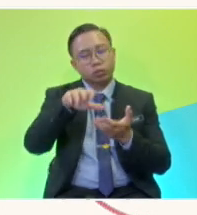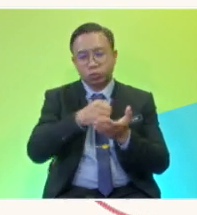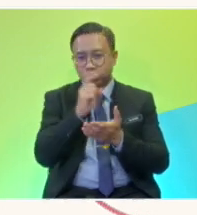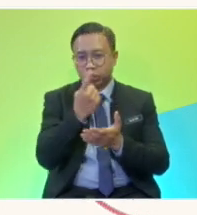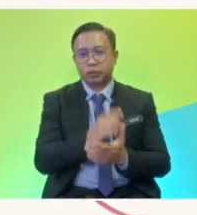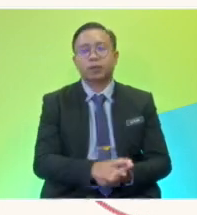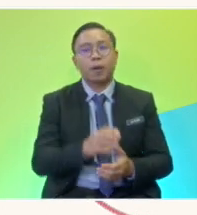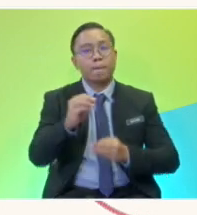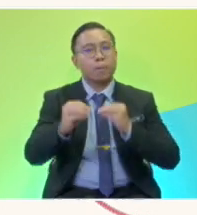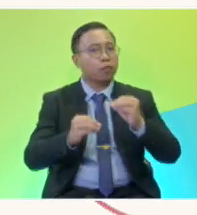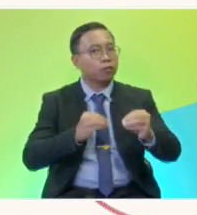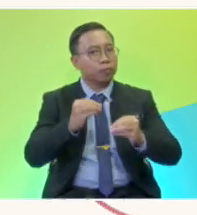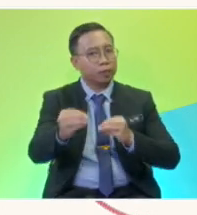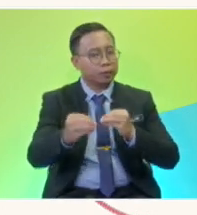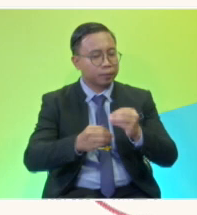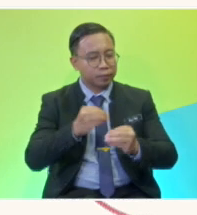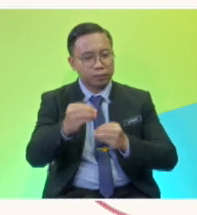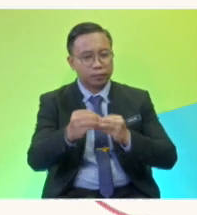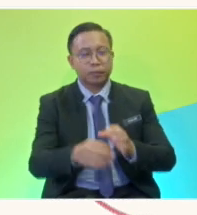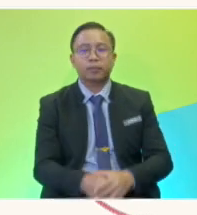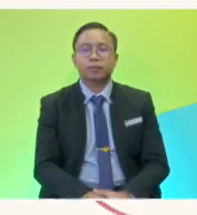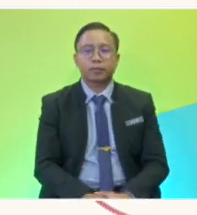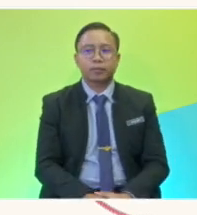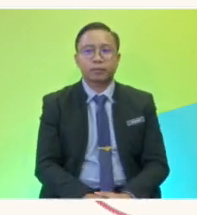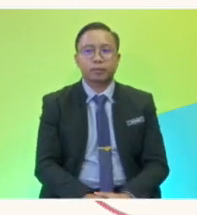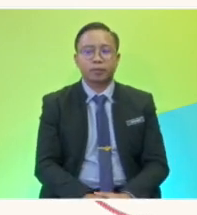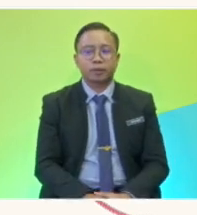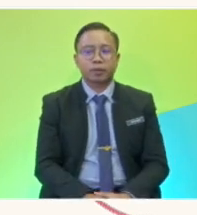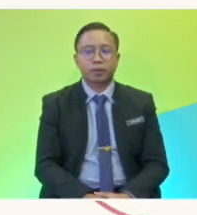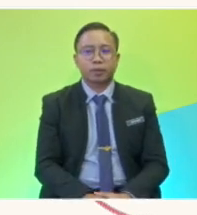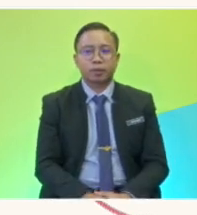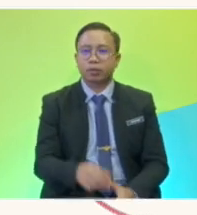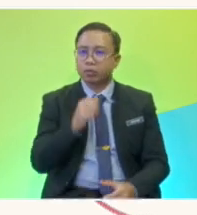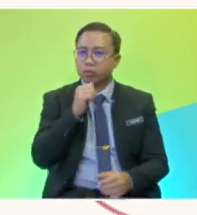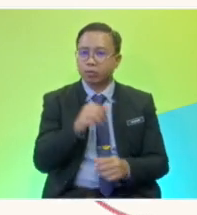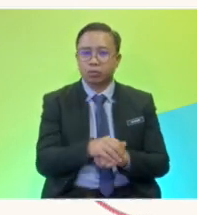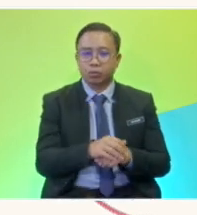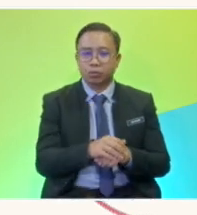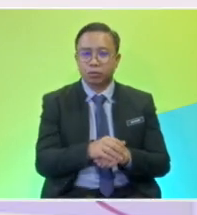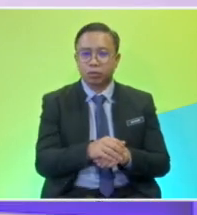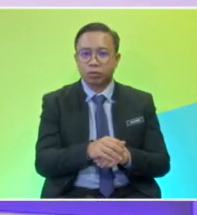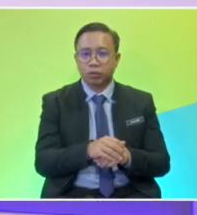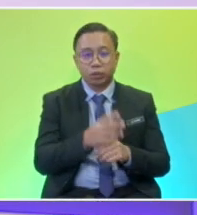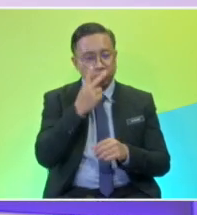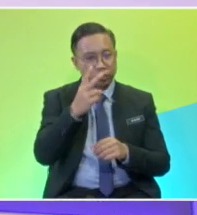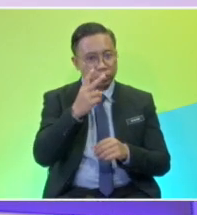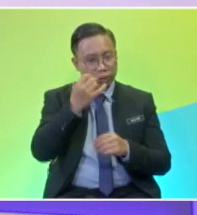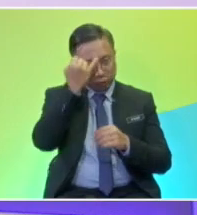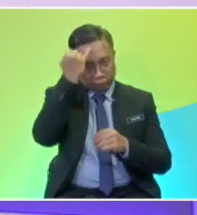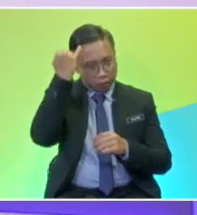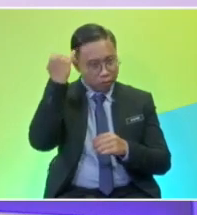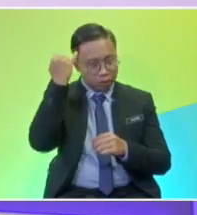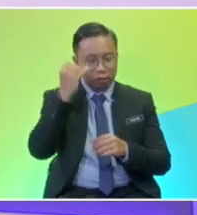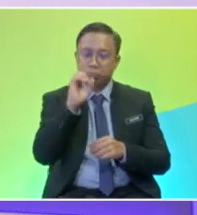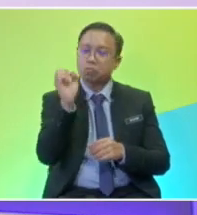so, movements, right? Yeah, joints always help us to move. Mm-hmm. Not only bones. Let's say you just imagine if there is